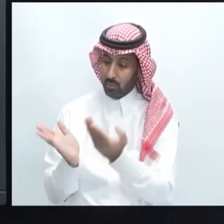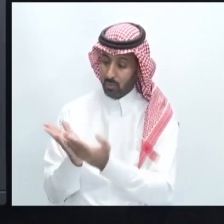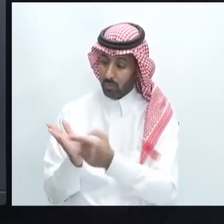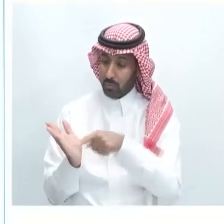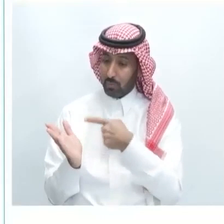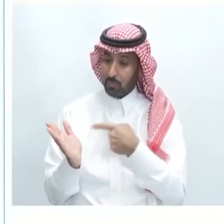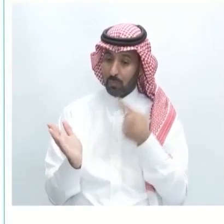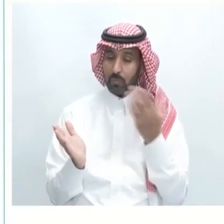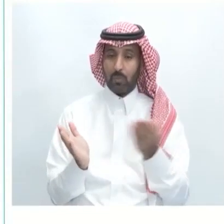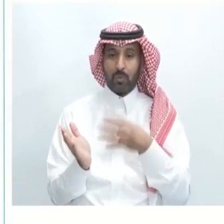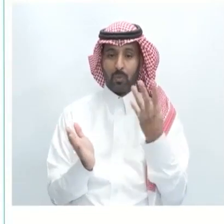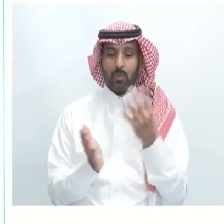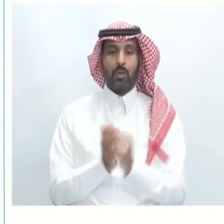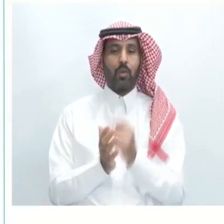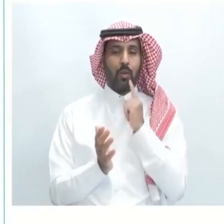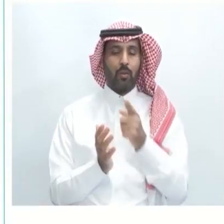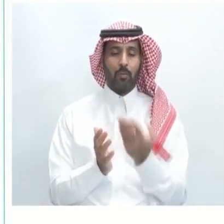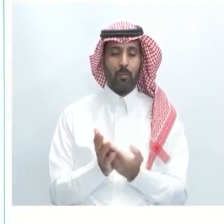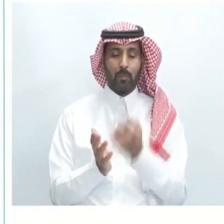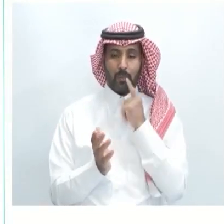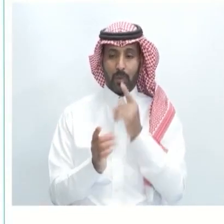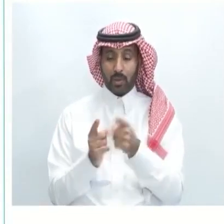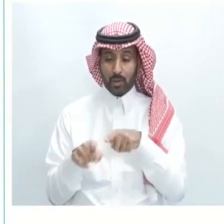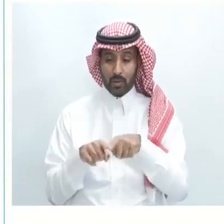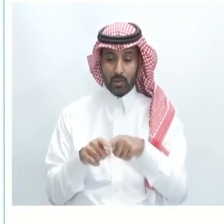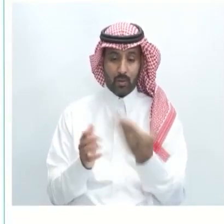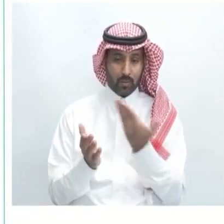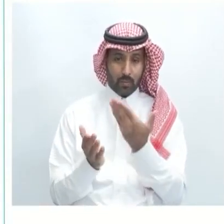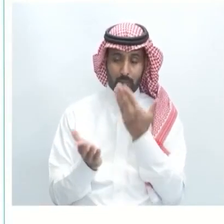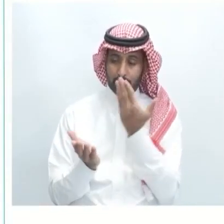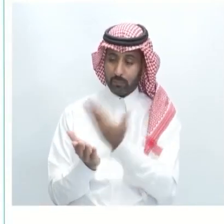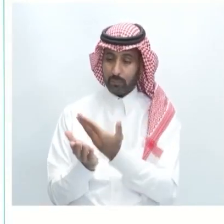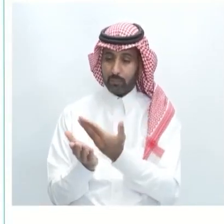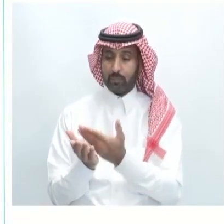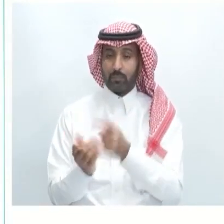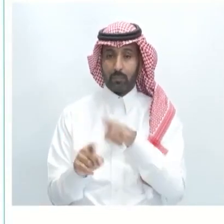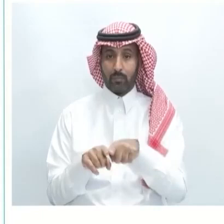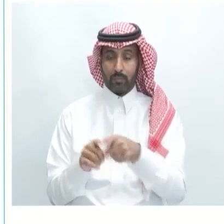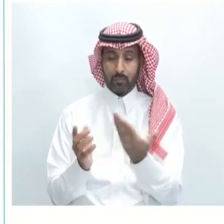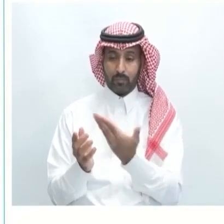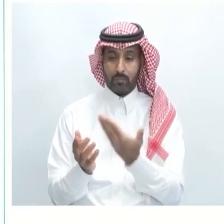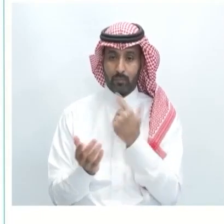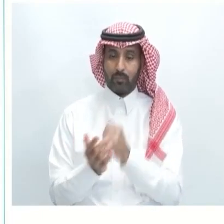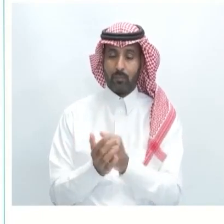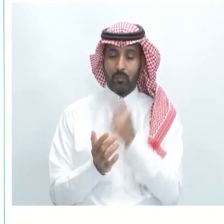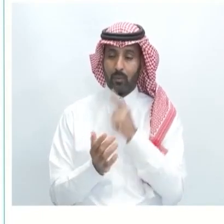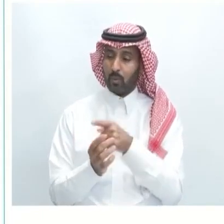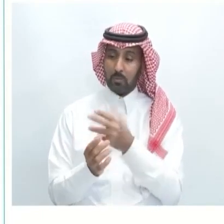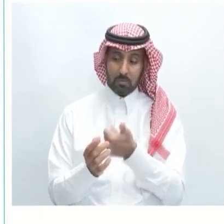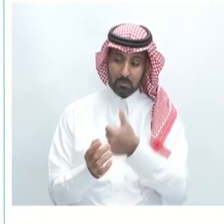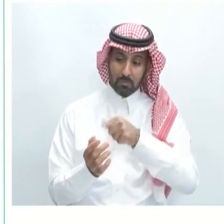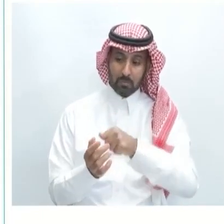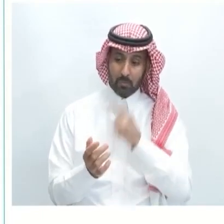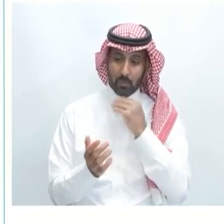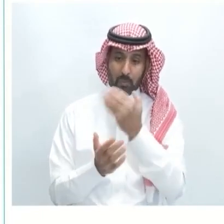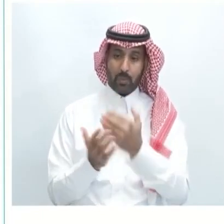you. Number four here, have a partner read. Just as I said, have a partner read and comment on your